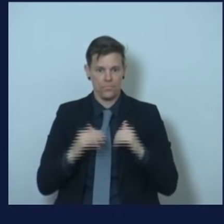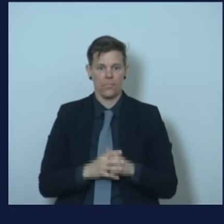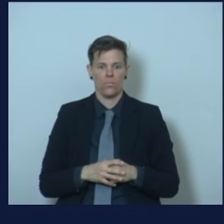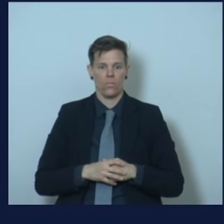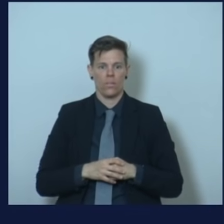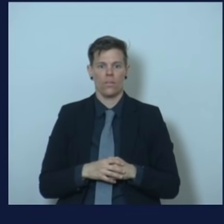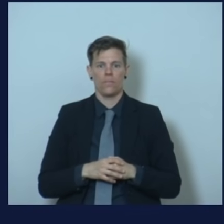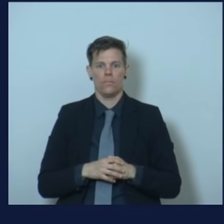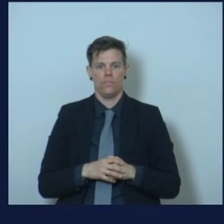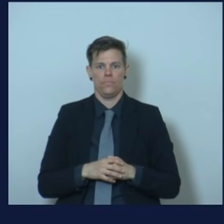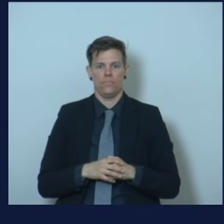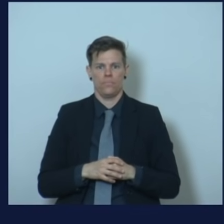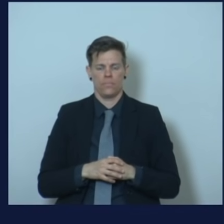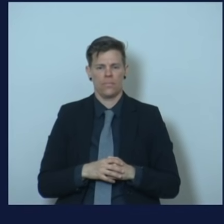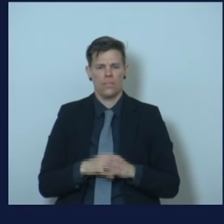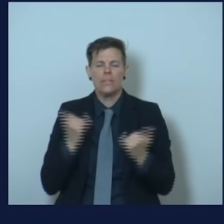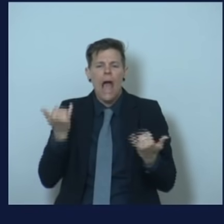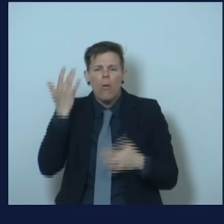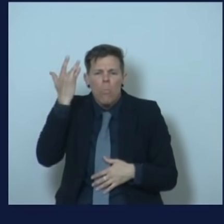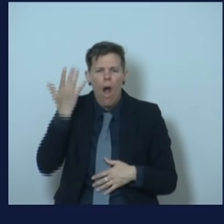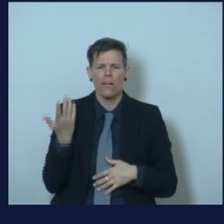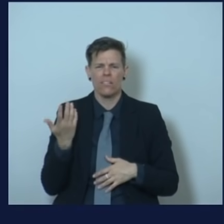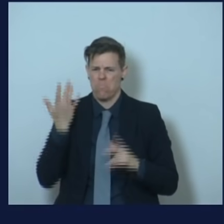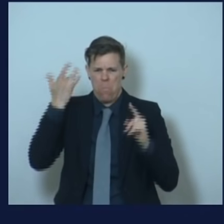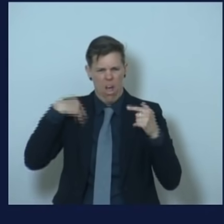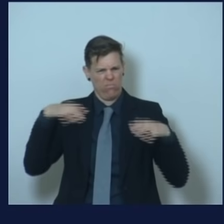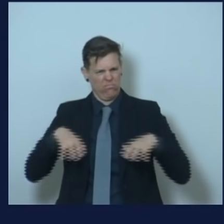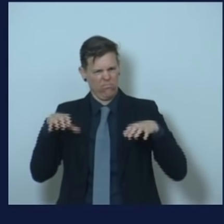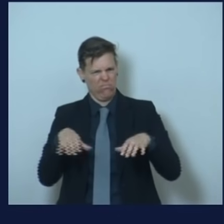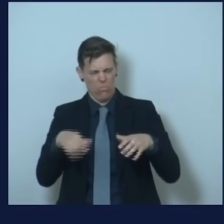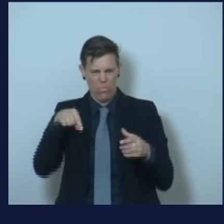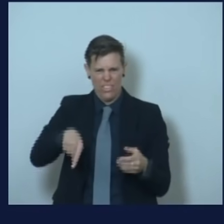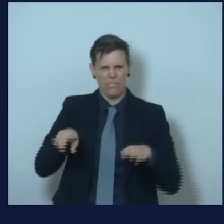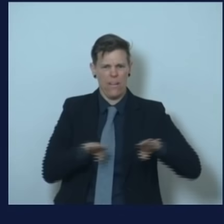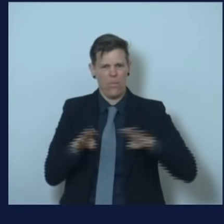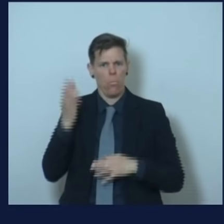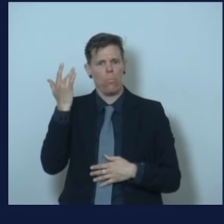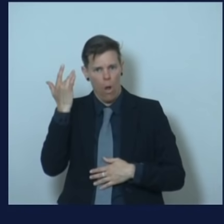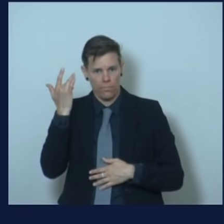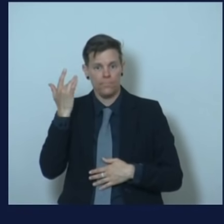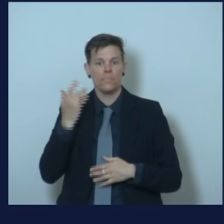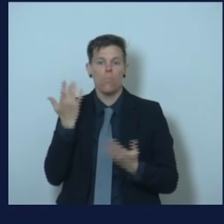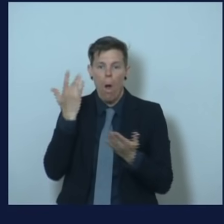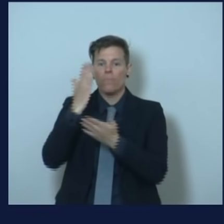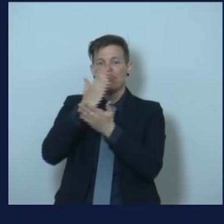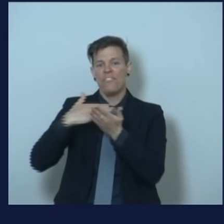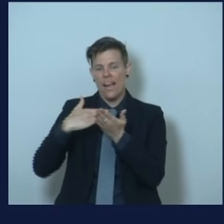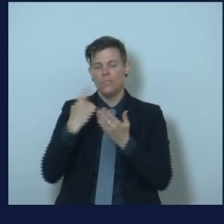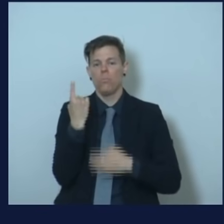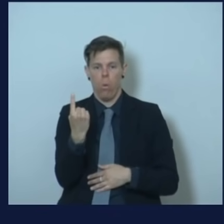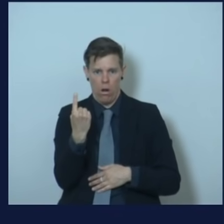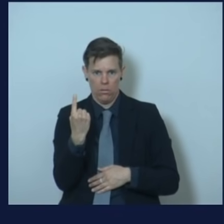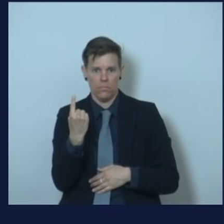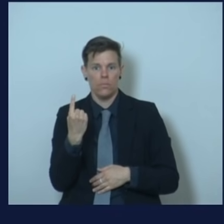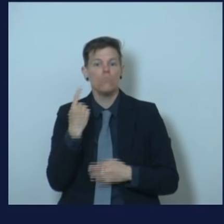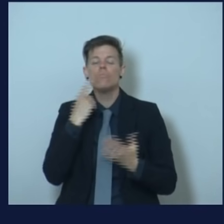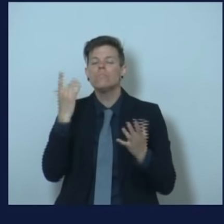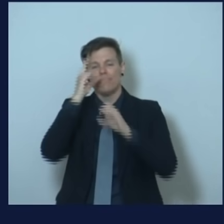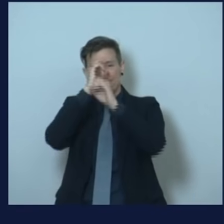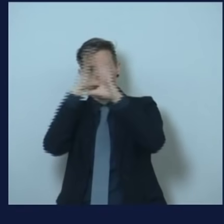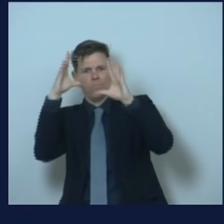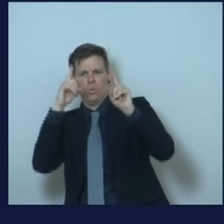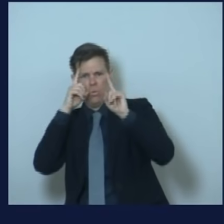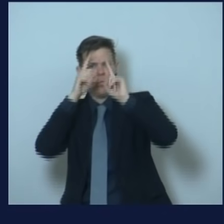are we doing all of that? Well, the number one reason, even though this slide says phase one, the number one reason is to protect each other,